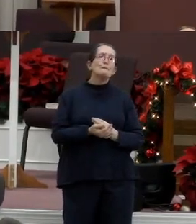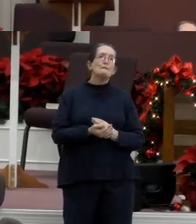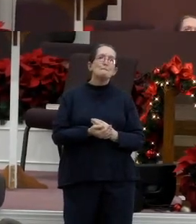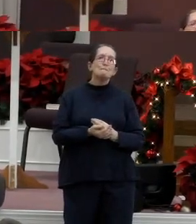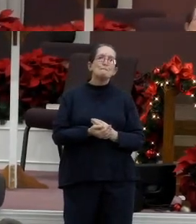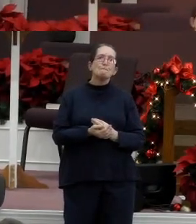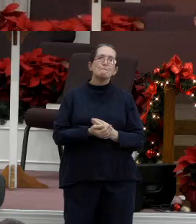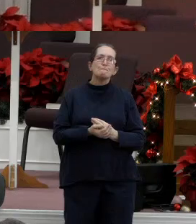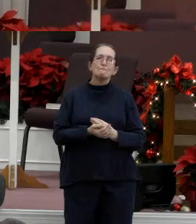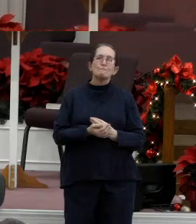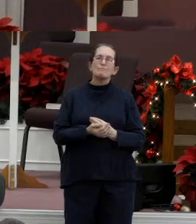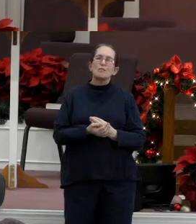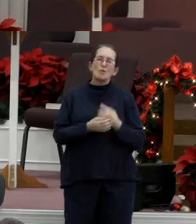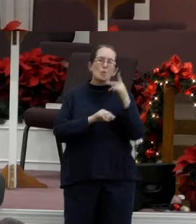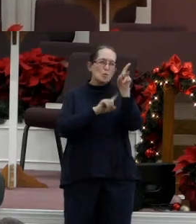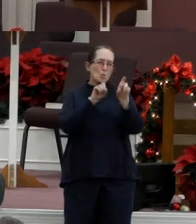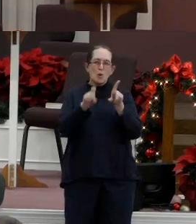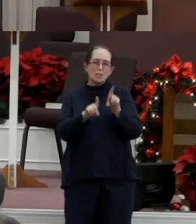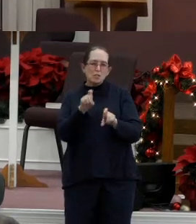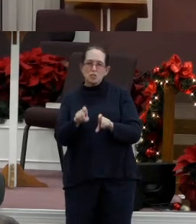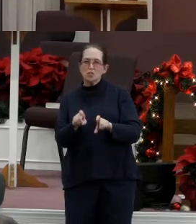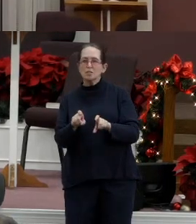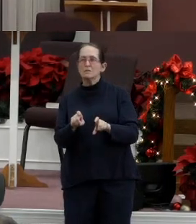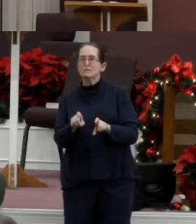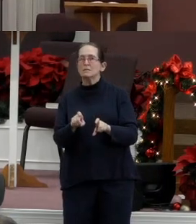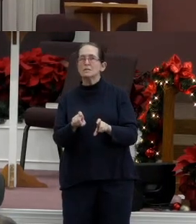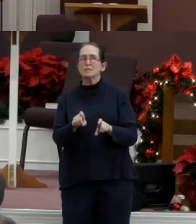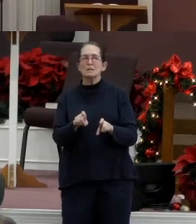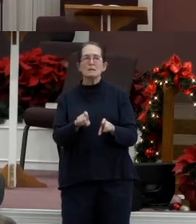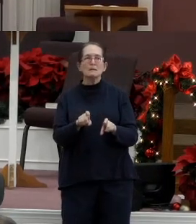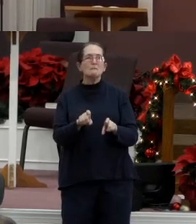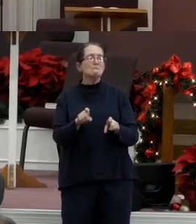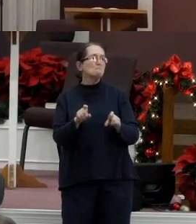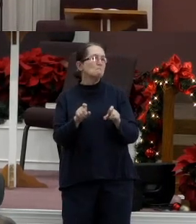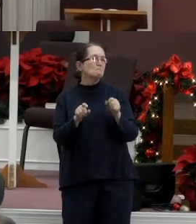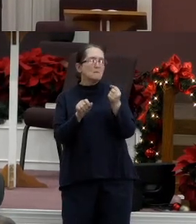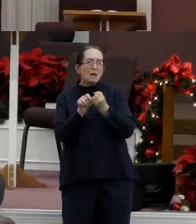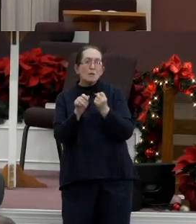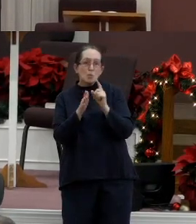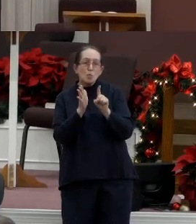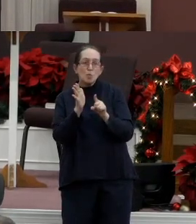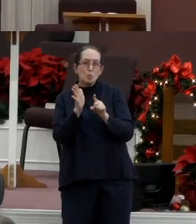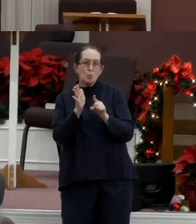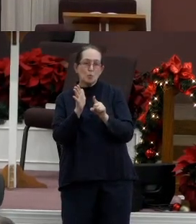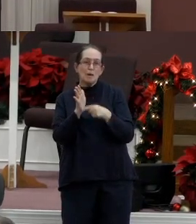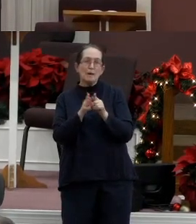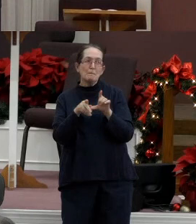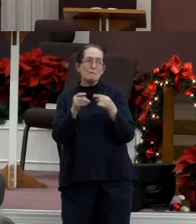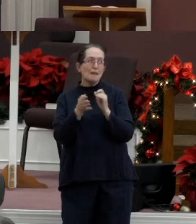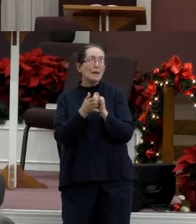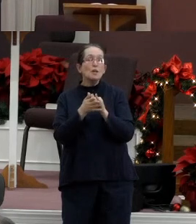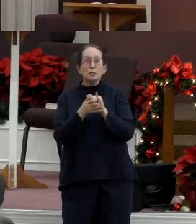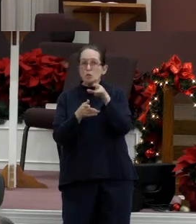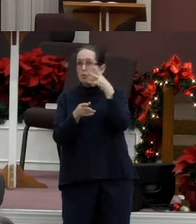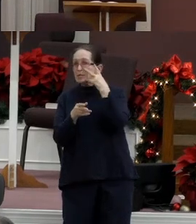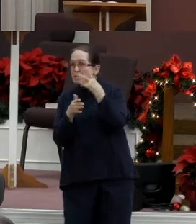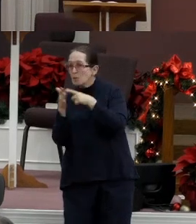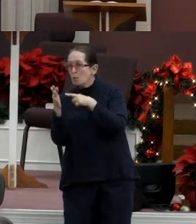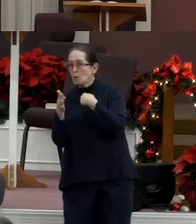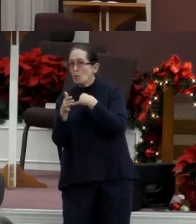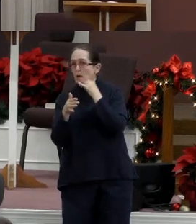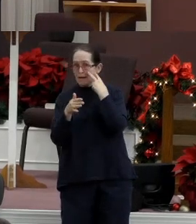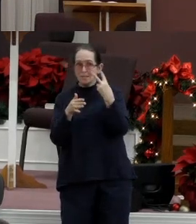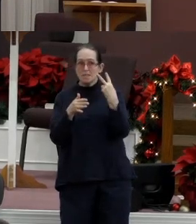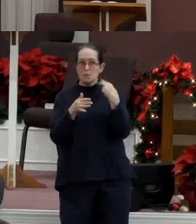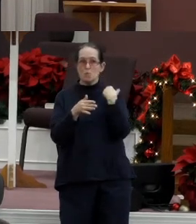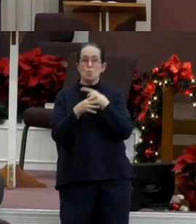our questions have been each week to that end. Do you see what I see? And we talked